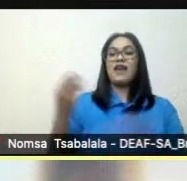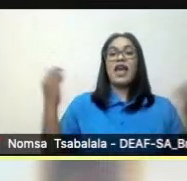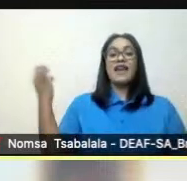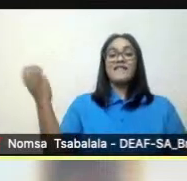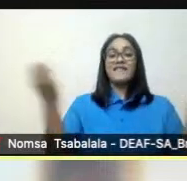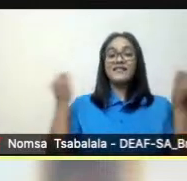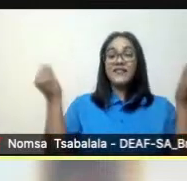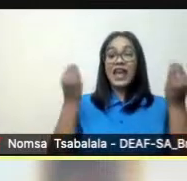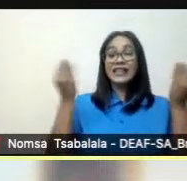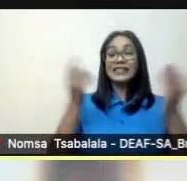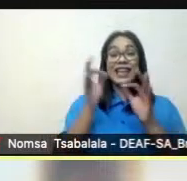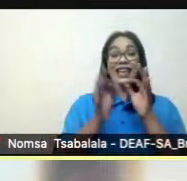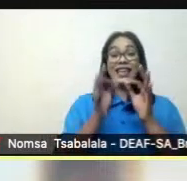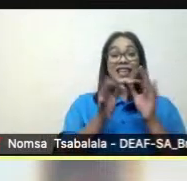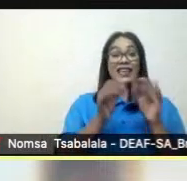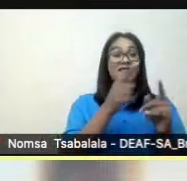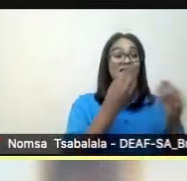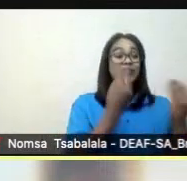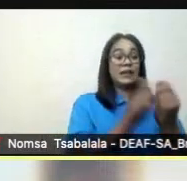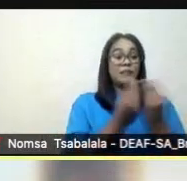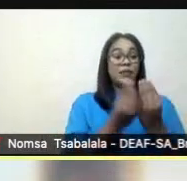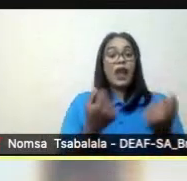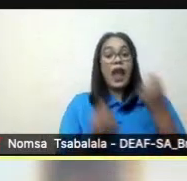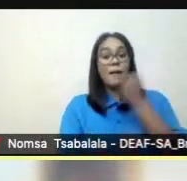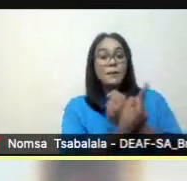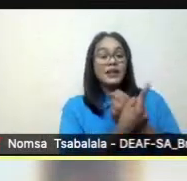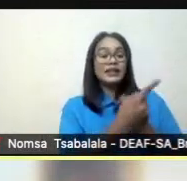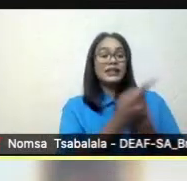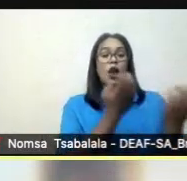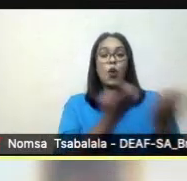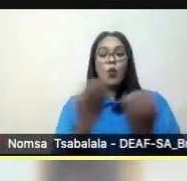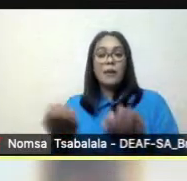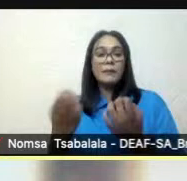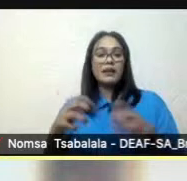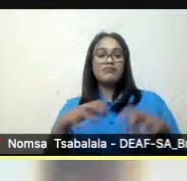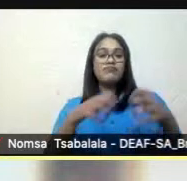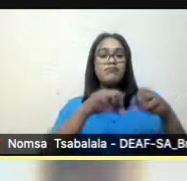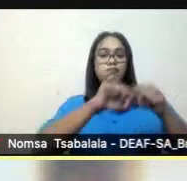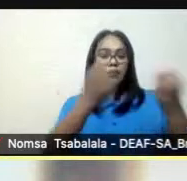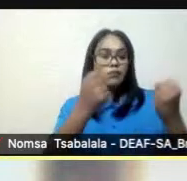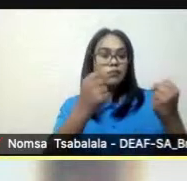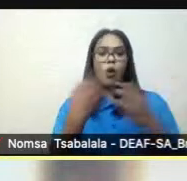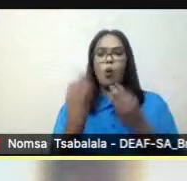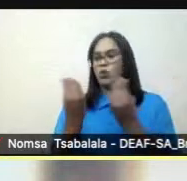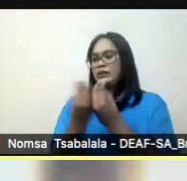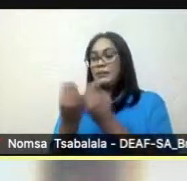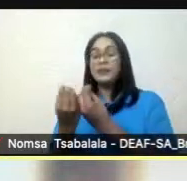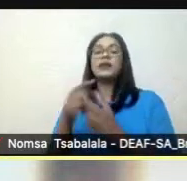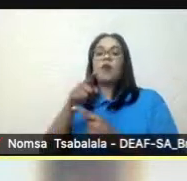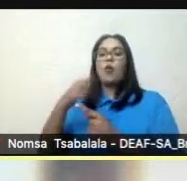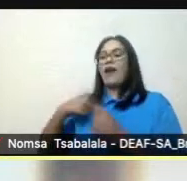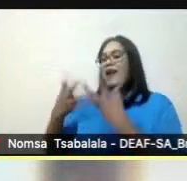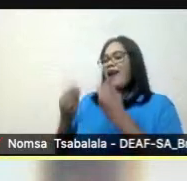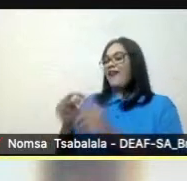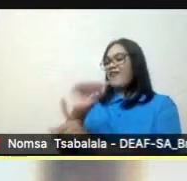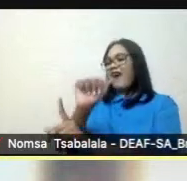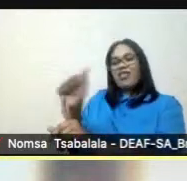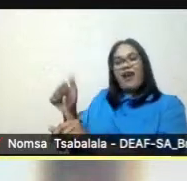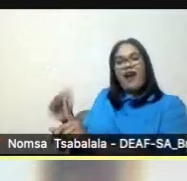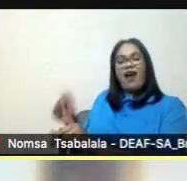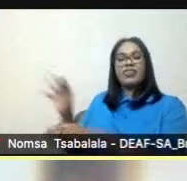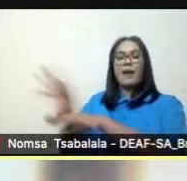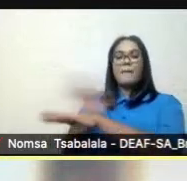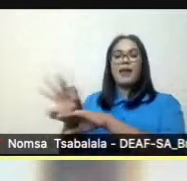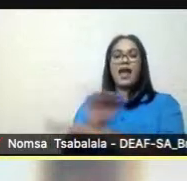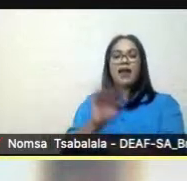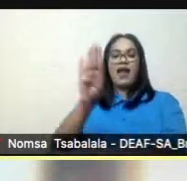this equipment or they break down. There's also, again, at NDOH, another stock that's available for deployment whenever it